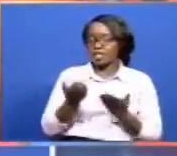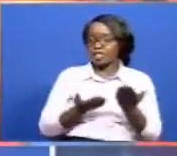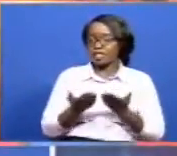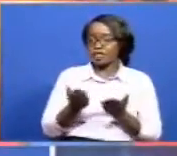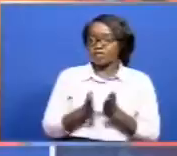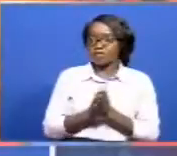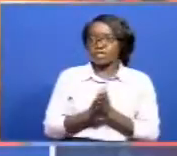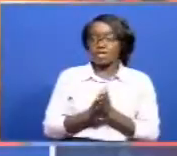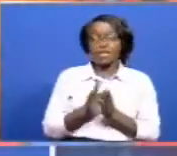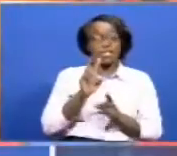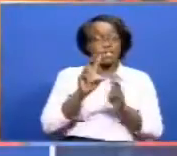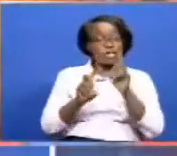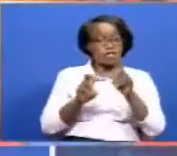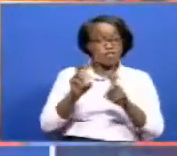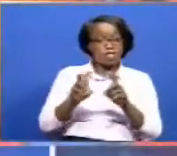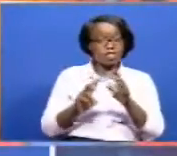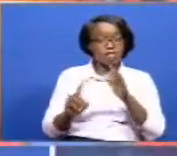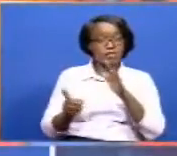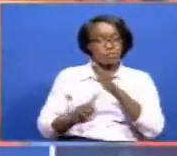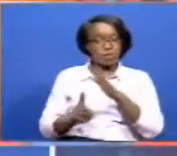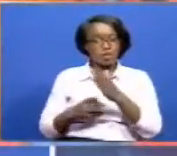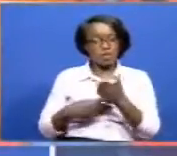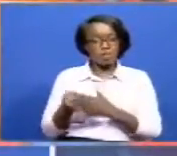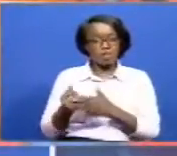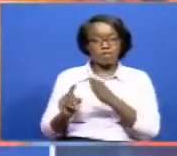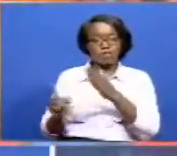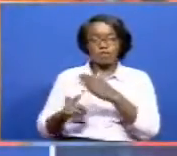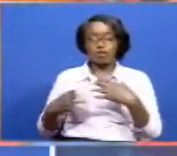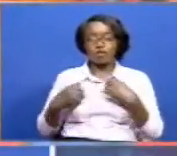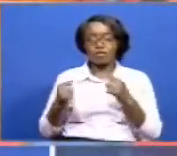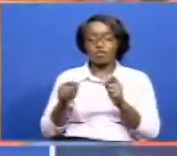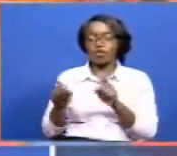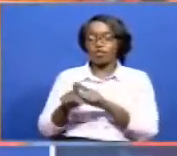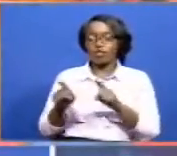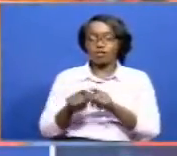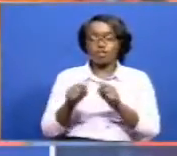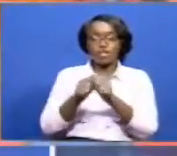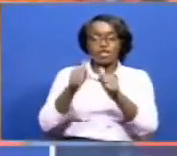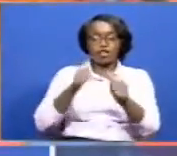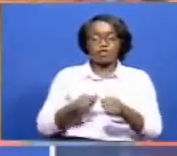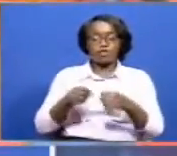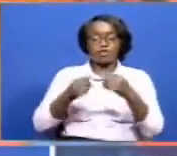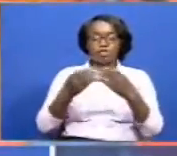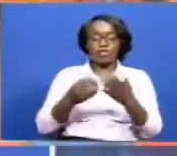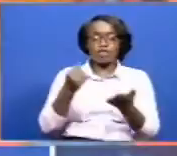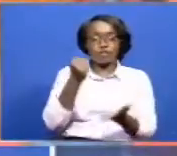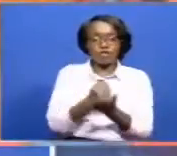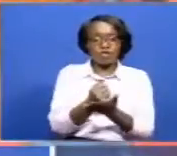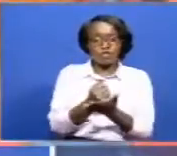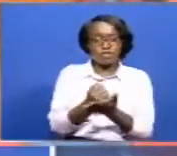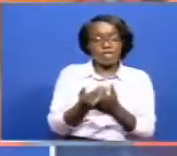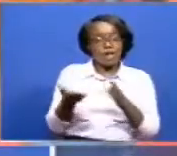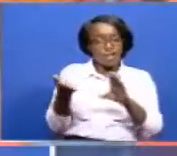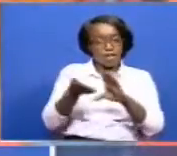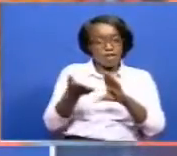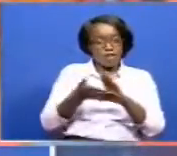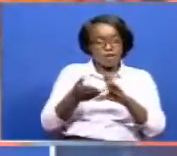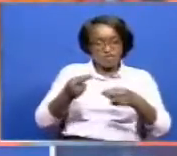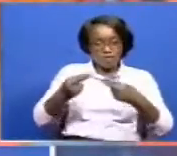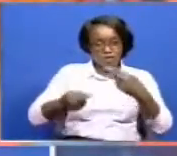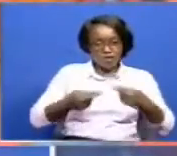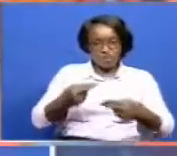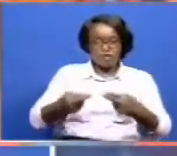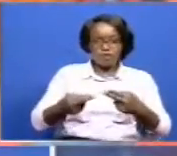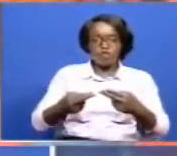mega procurement, said the Ministry of Health also refused to furnish his office with a final contract for review. The managed equipment